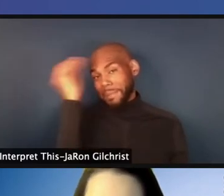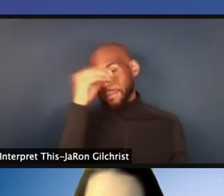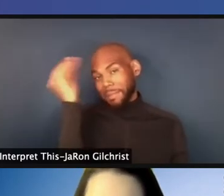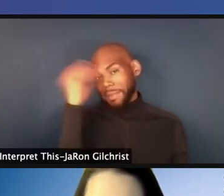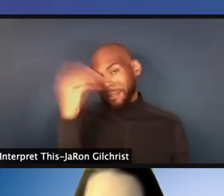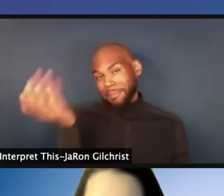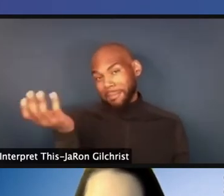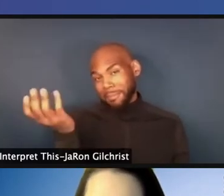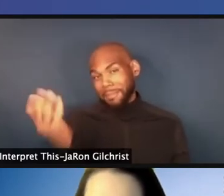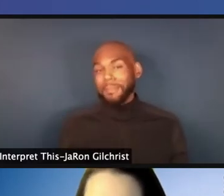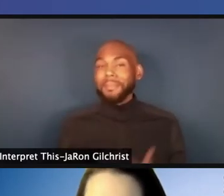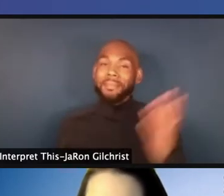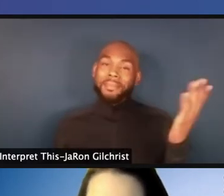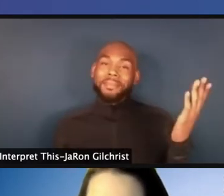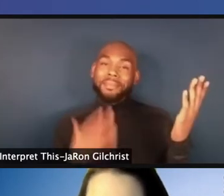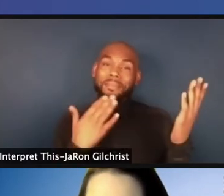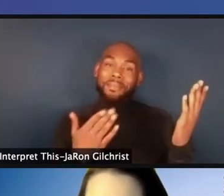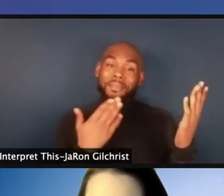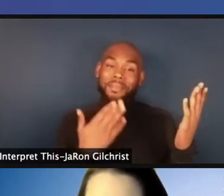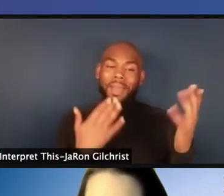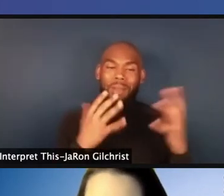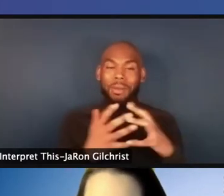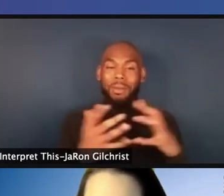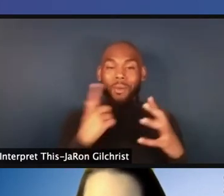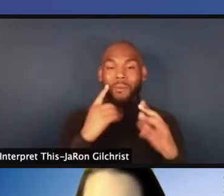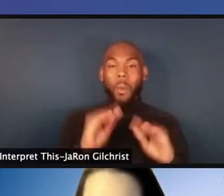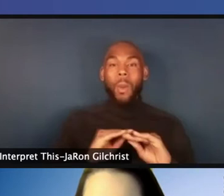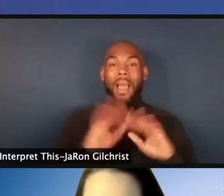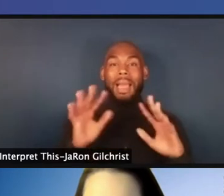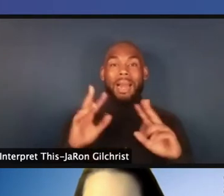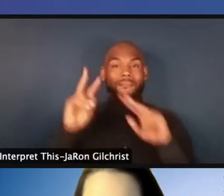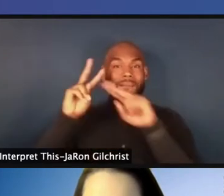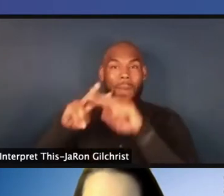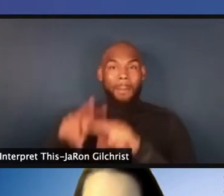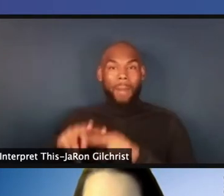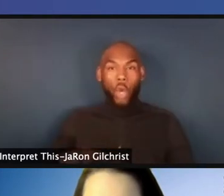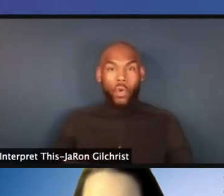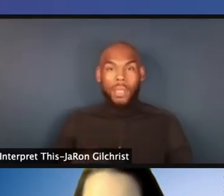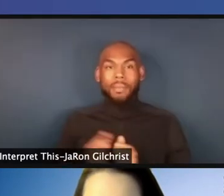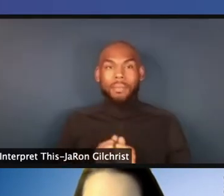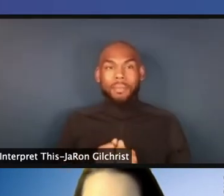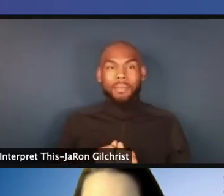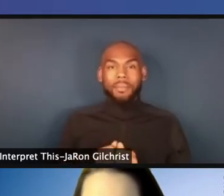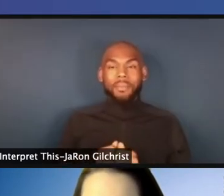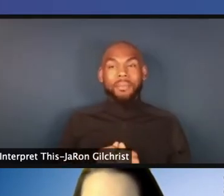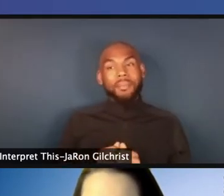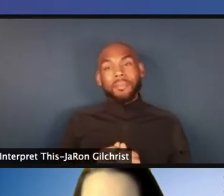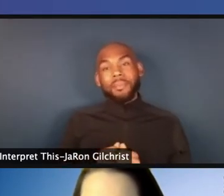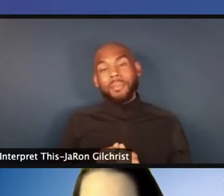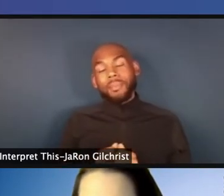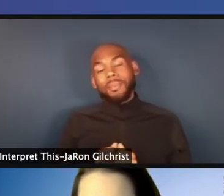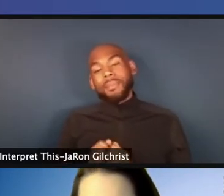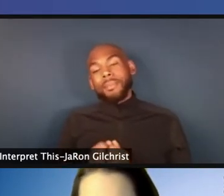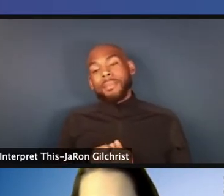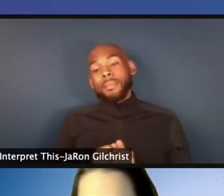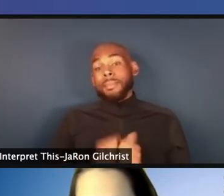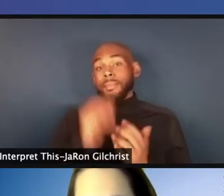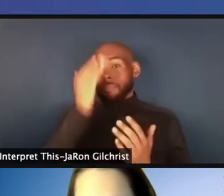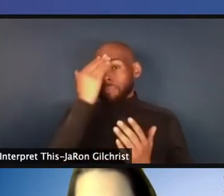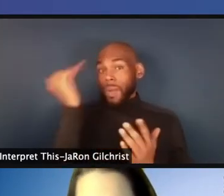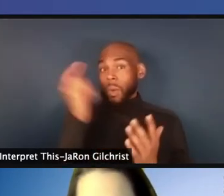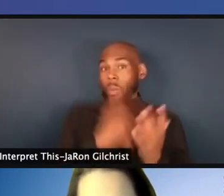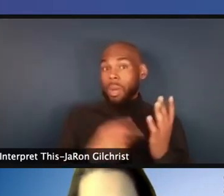amazing. Thank you so much for such a clear vocabulary dive with me. Because what I'm